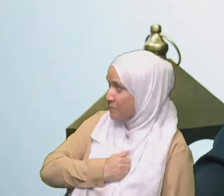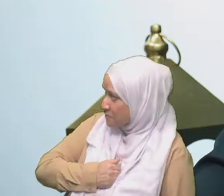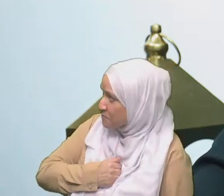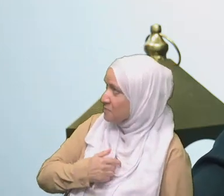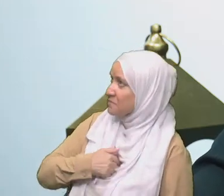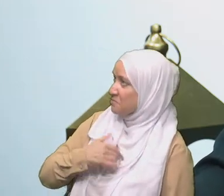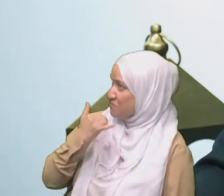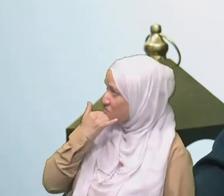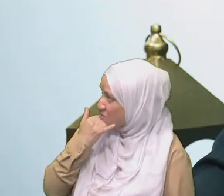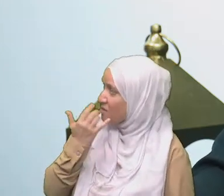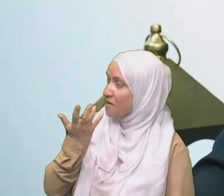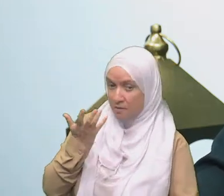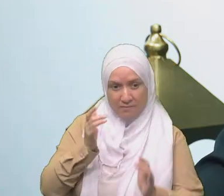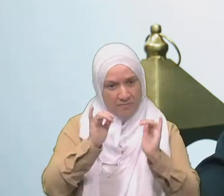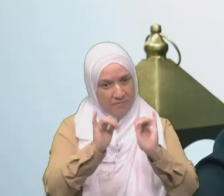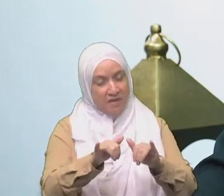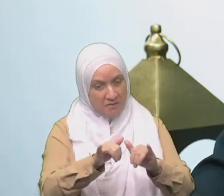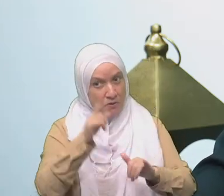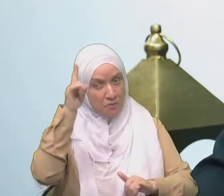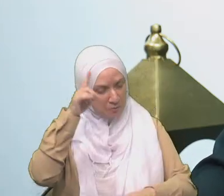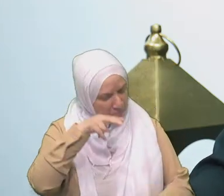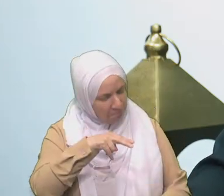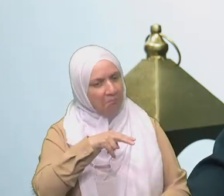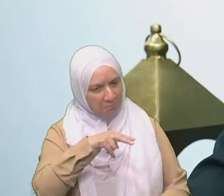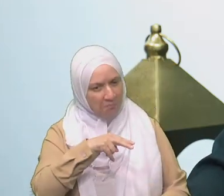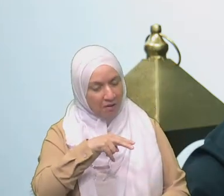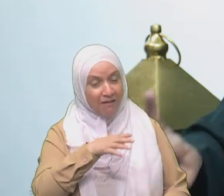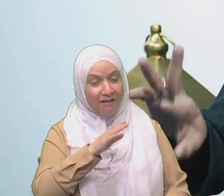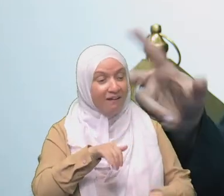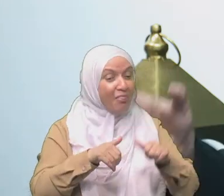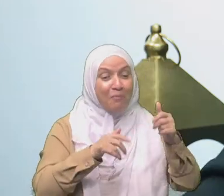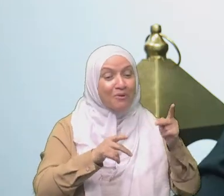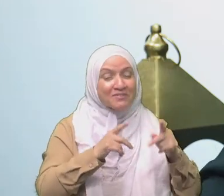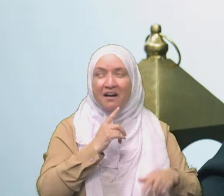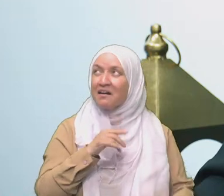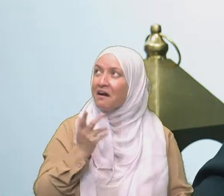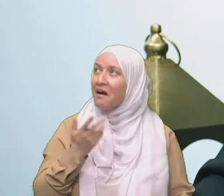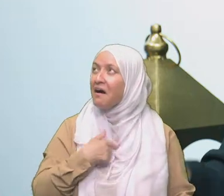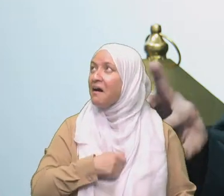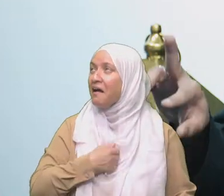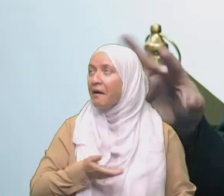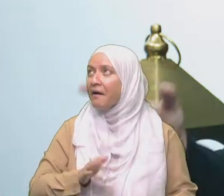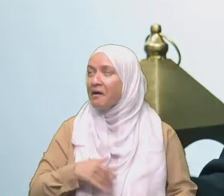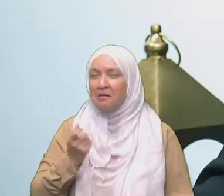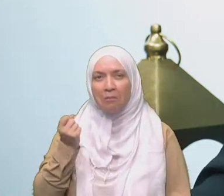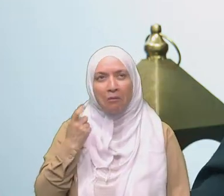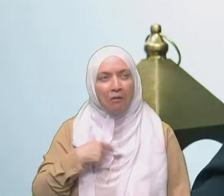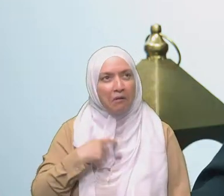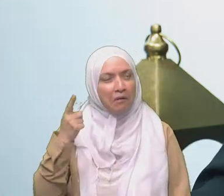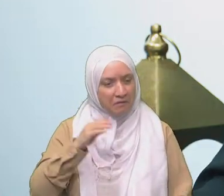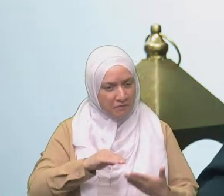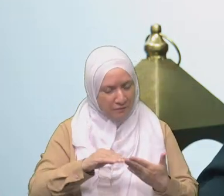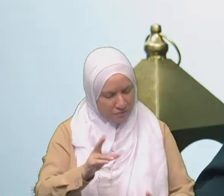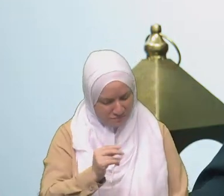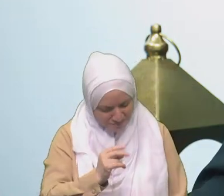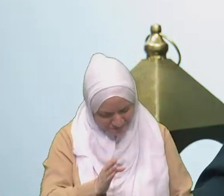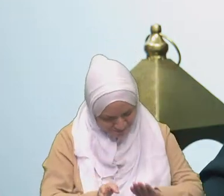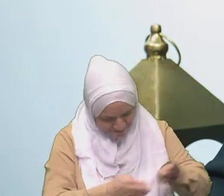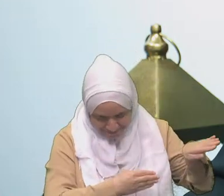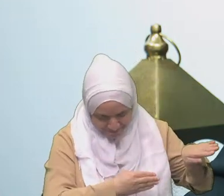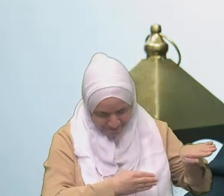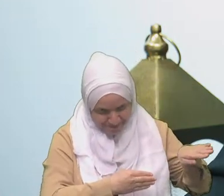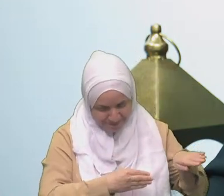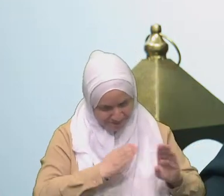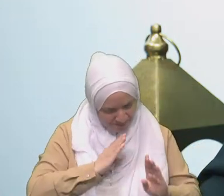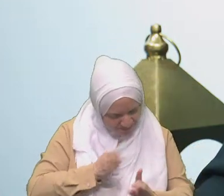year, when Ramadan was around, we made some promises. And we thought we're going to give up certain sins. And we thought we're going to change certain things about our lives. And